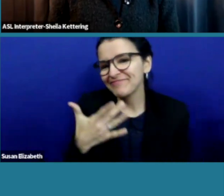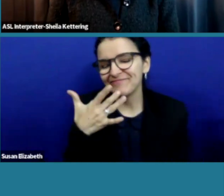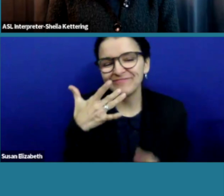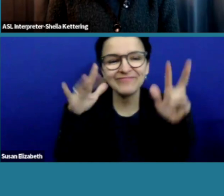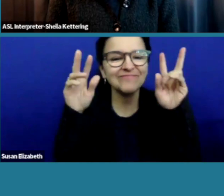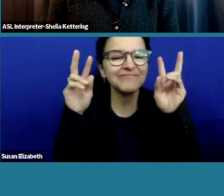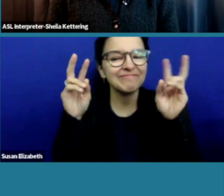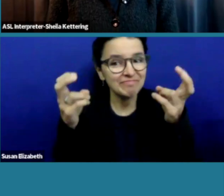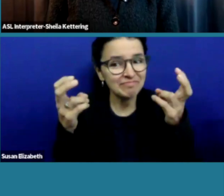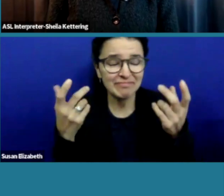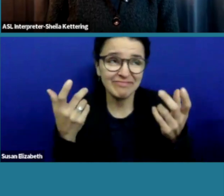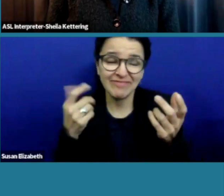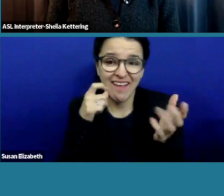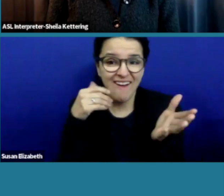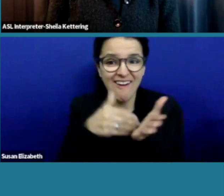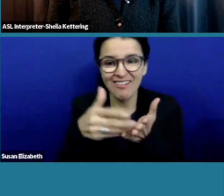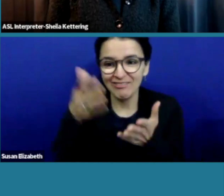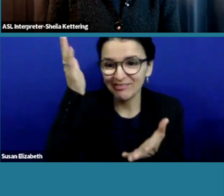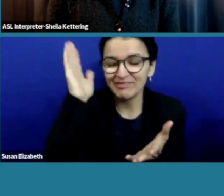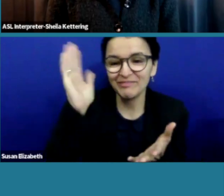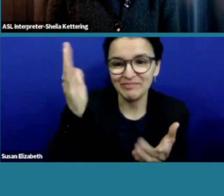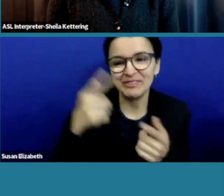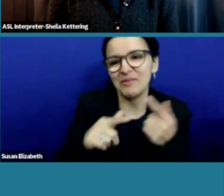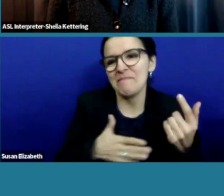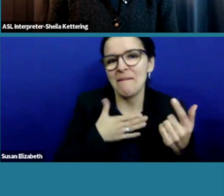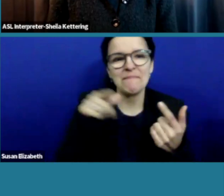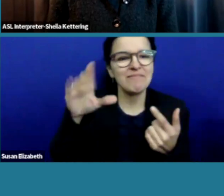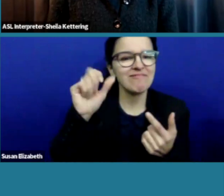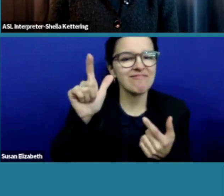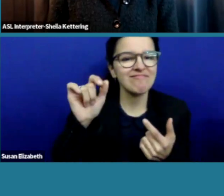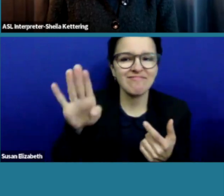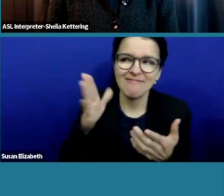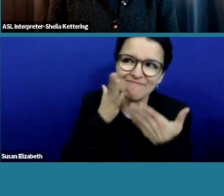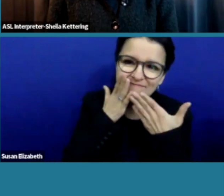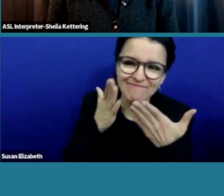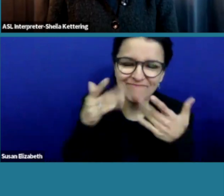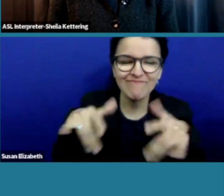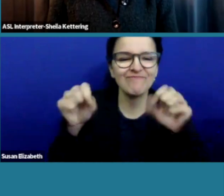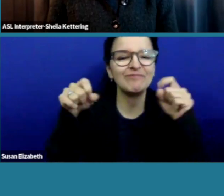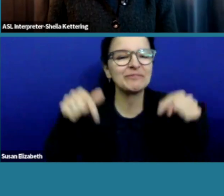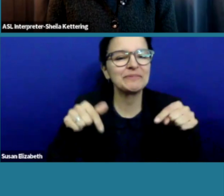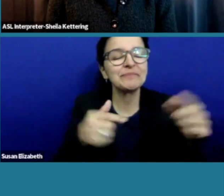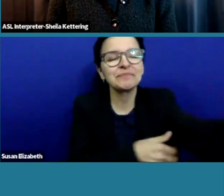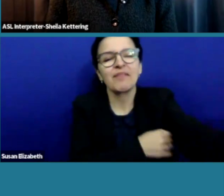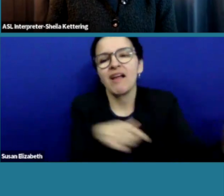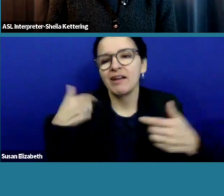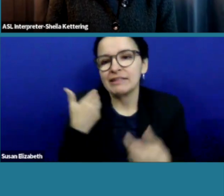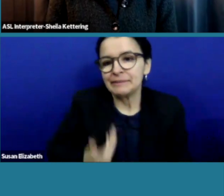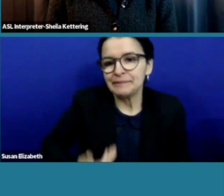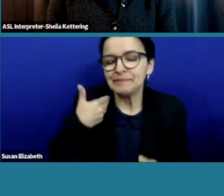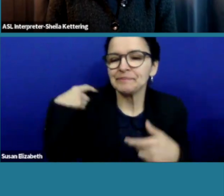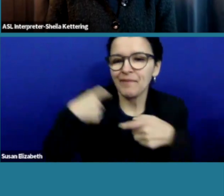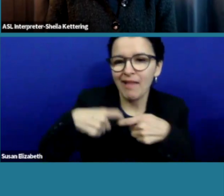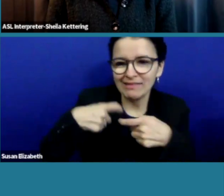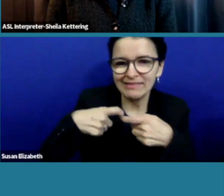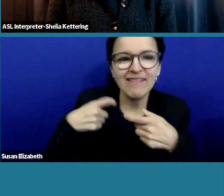to present here. This is one of my favorite topics. I often present about dazzles, and I want to thank you